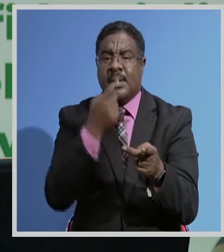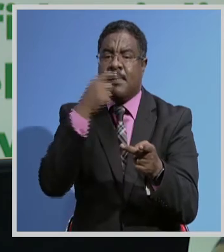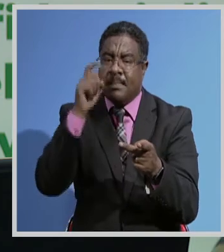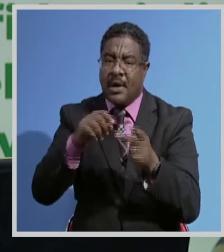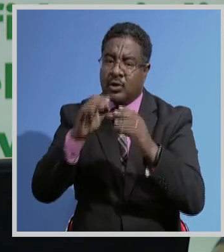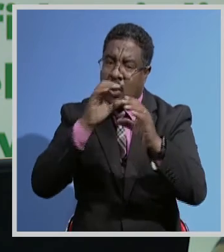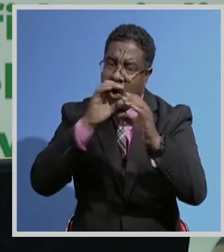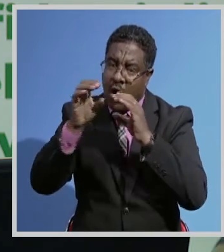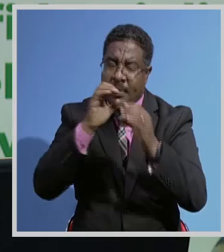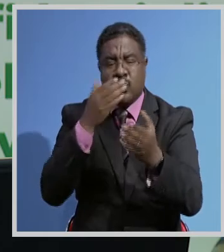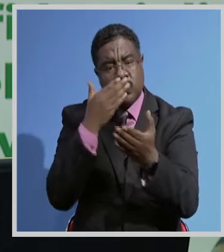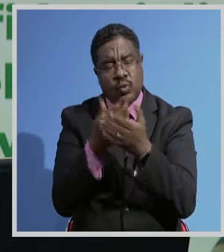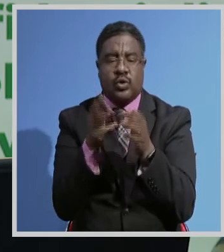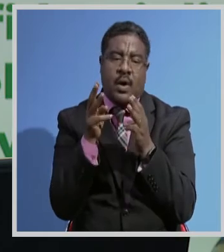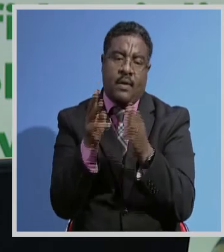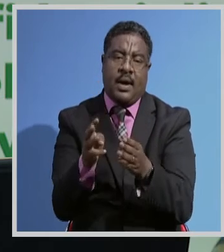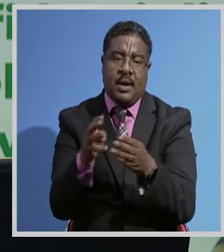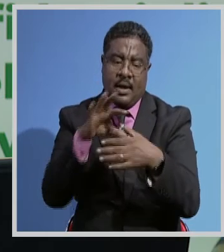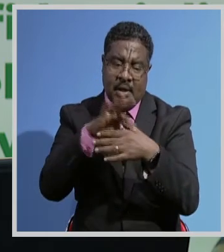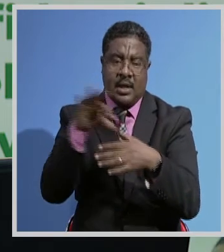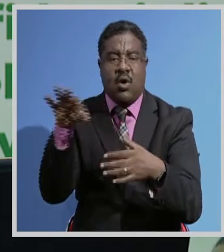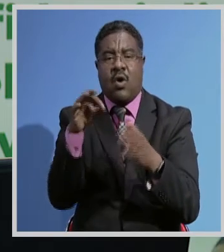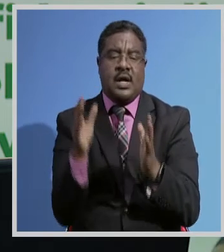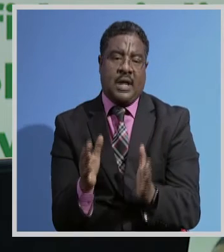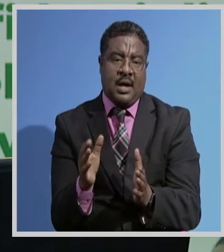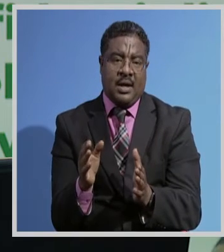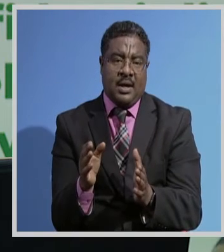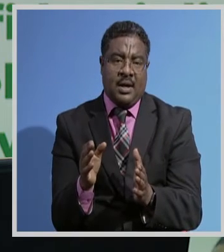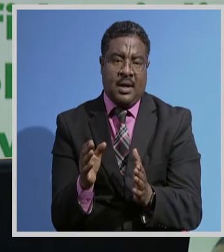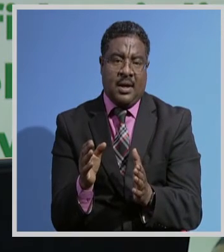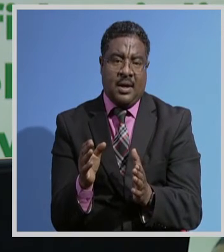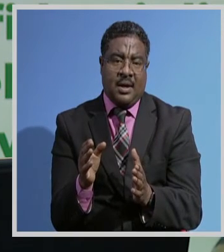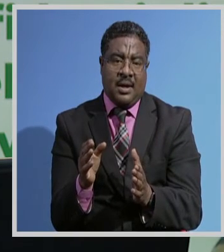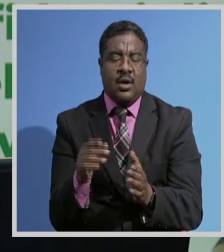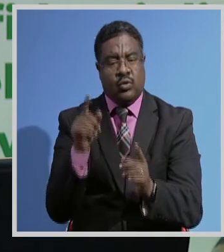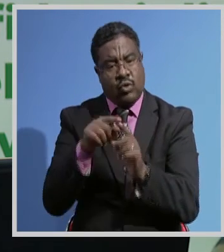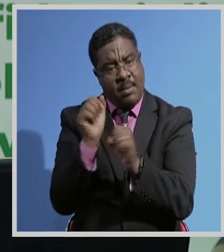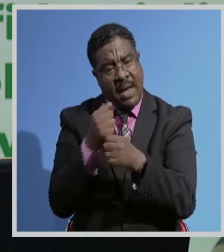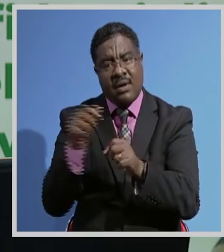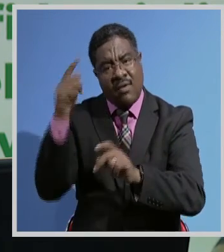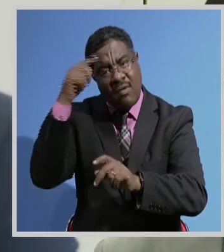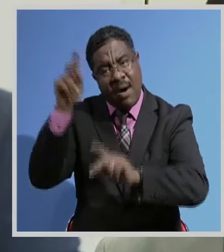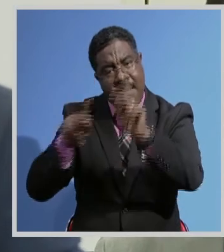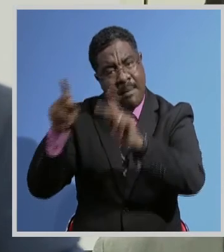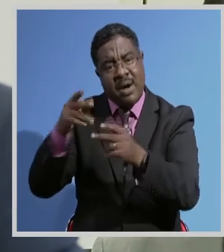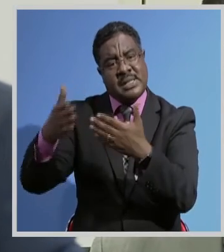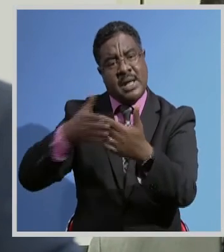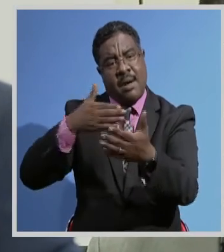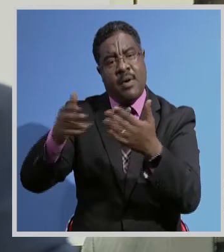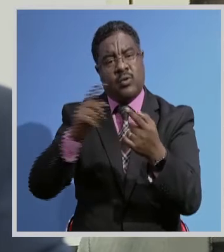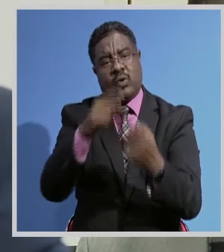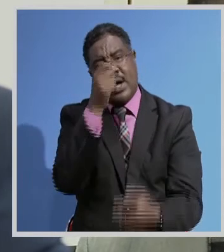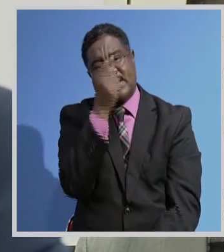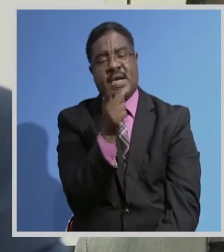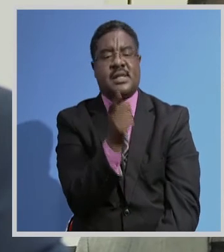effectively with stakeholders in a manner that makes easier for the public to understand.